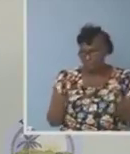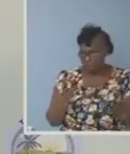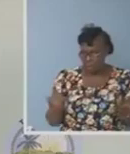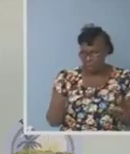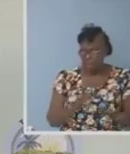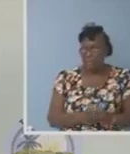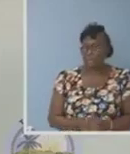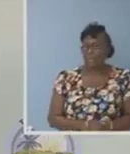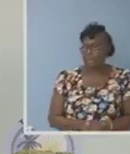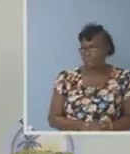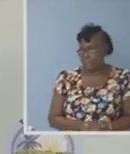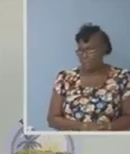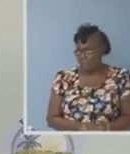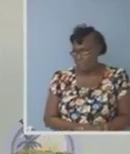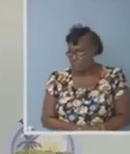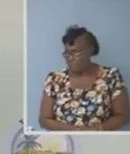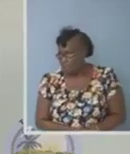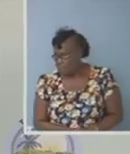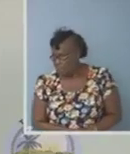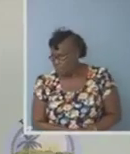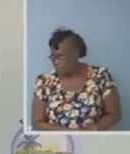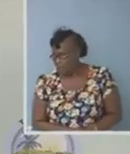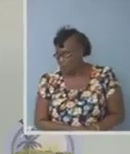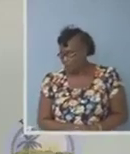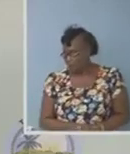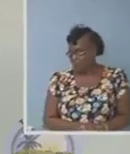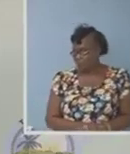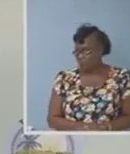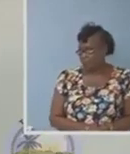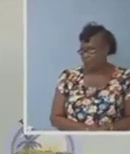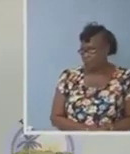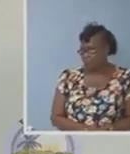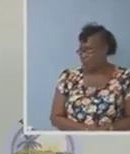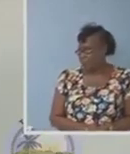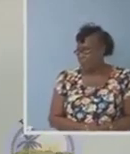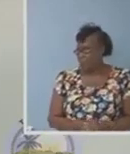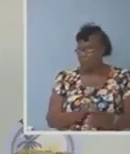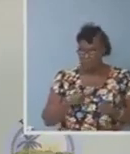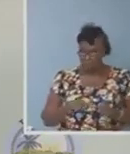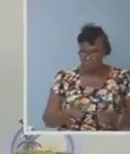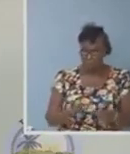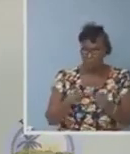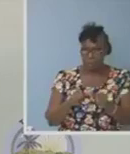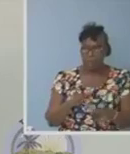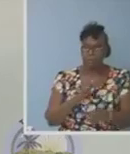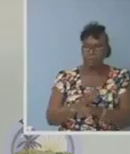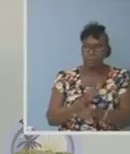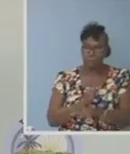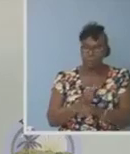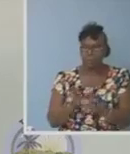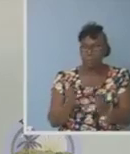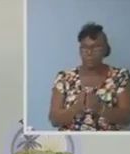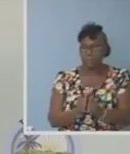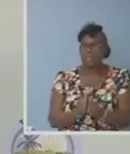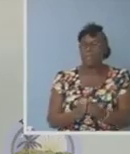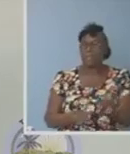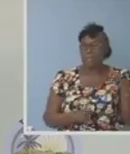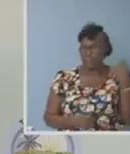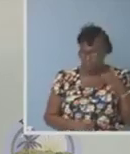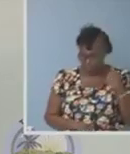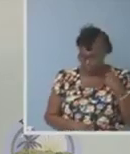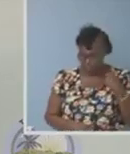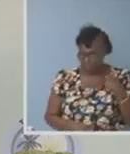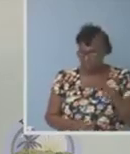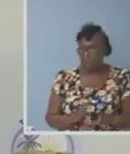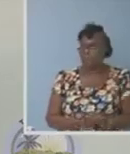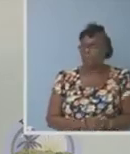is a snapshot of what we are engaged in, and we are continuing to manage the process and manage the information as it relates